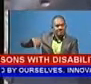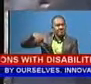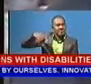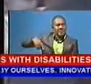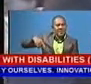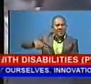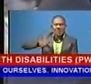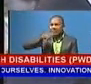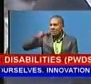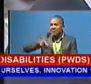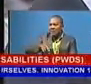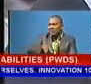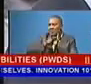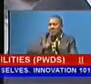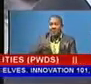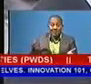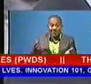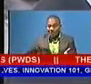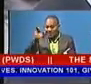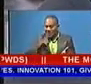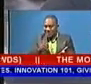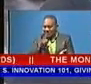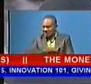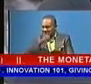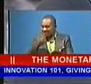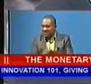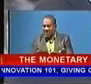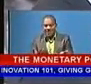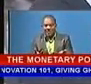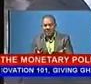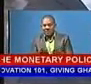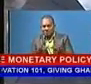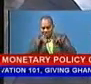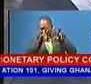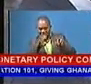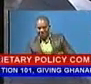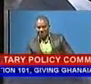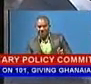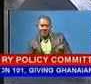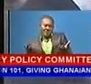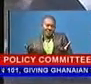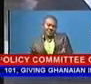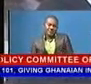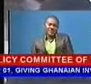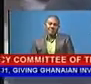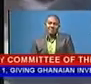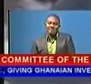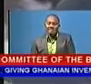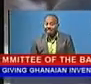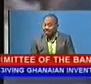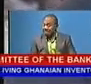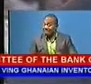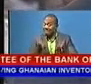not require for this case. And that evidence was given under examination in chief. In fact,